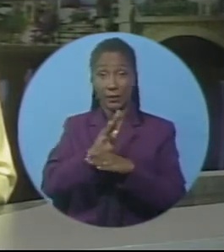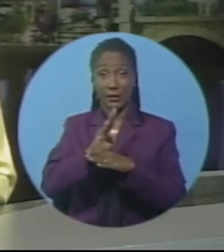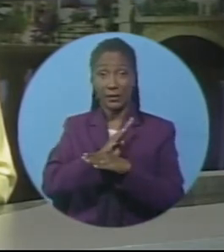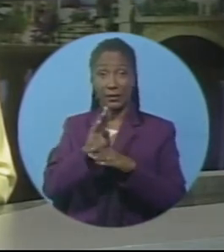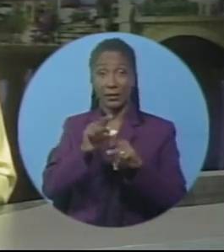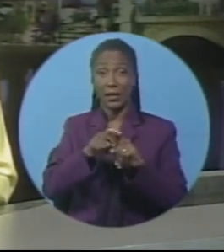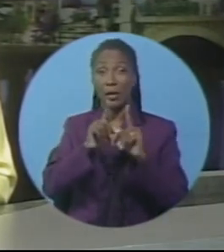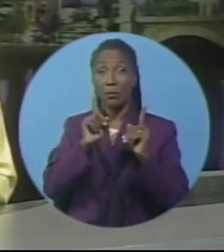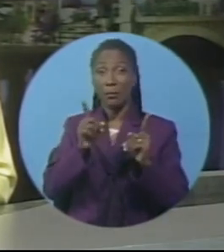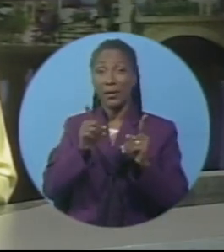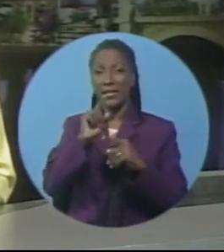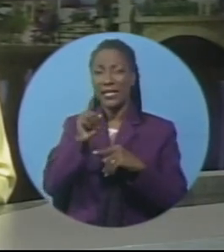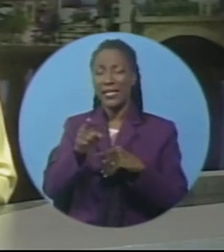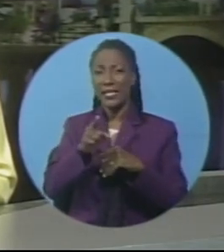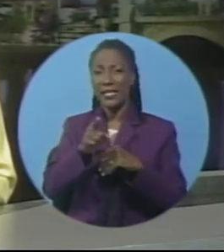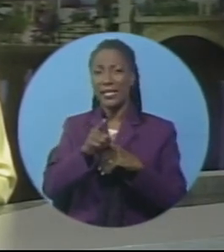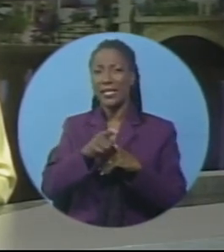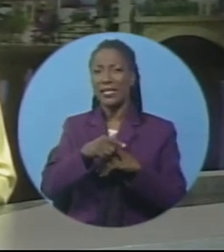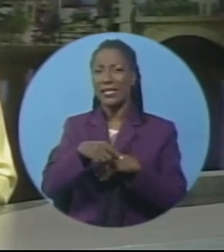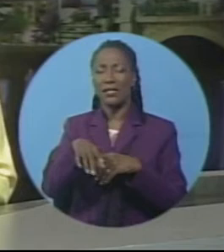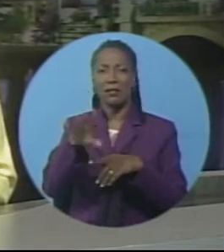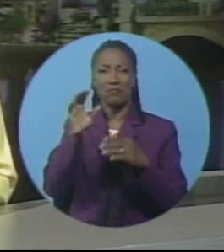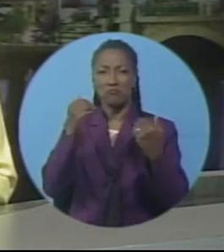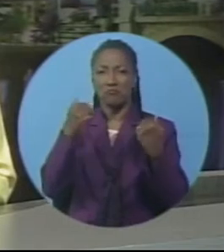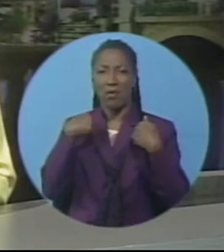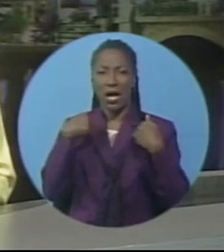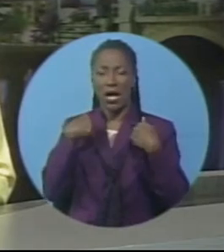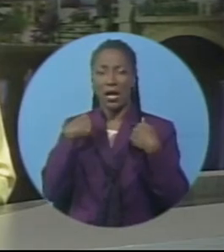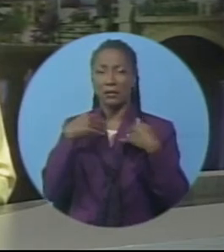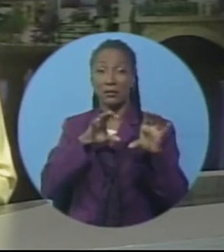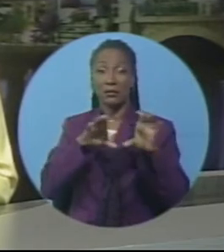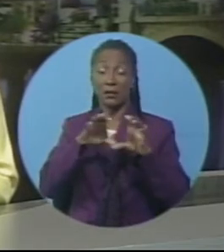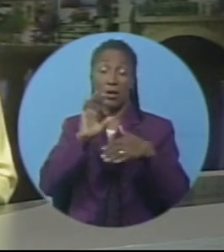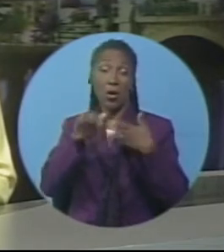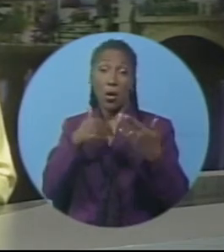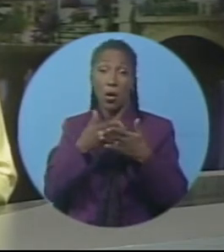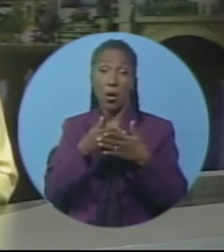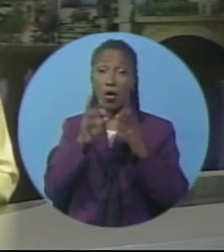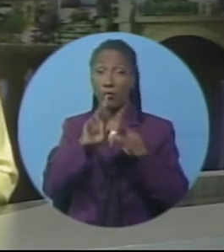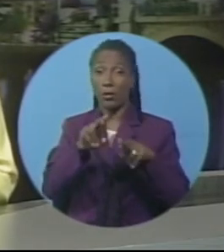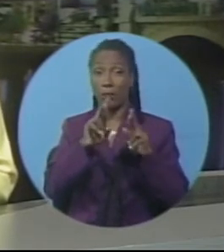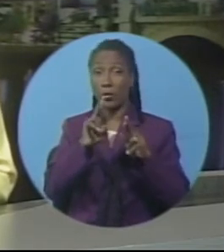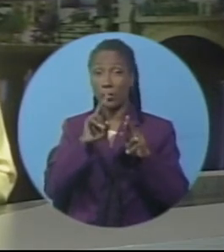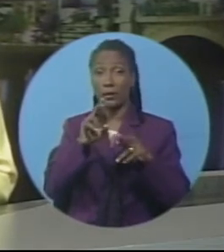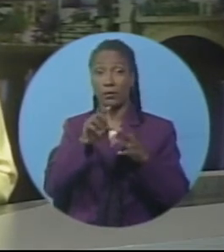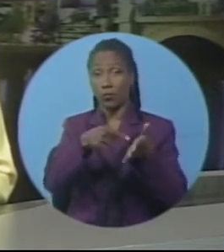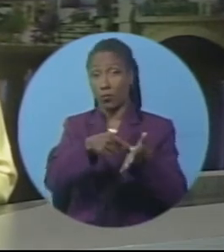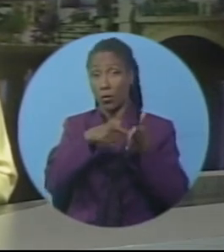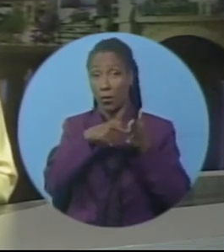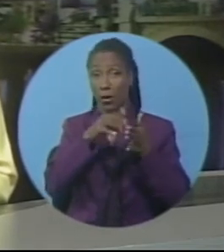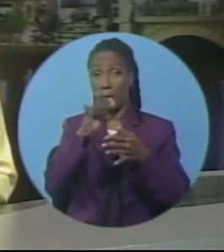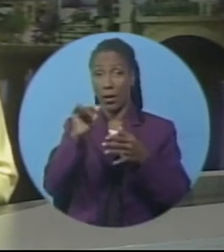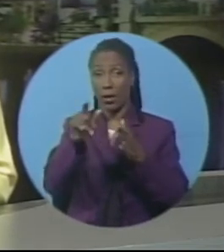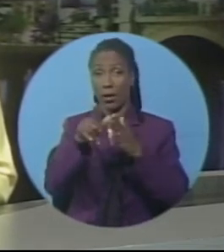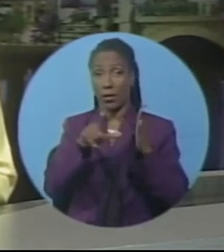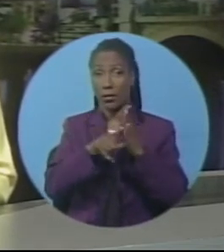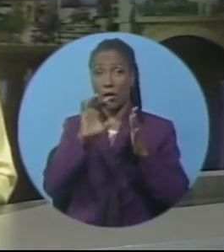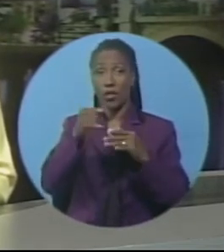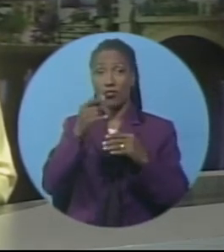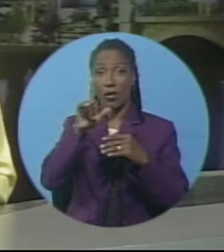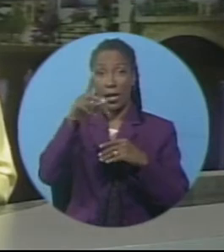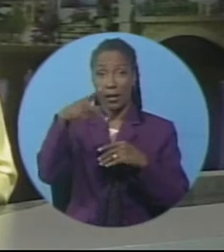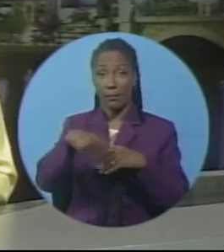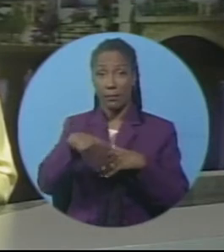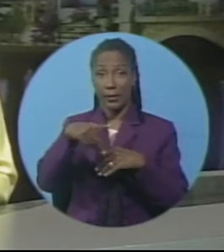with all his statutory and fiduciary reports as mandated by law. JLP General Secretary Dr. Horace